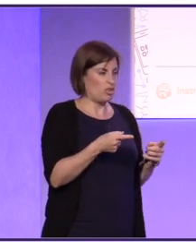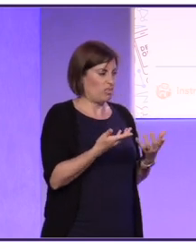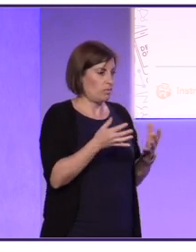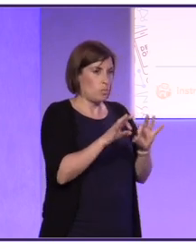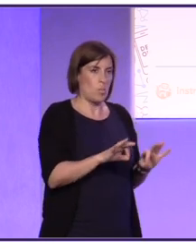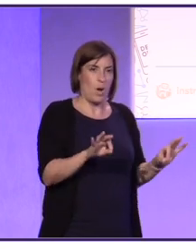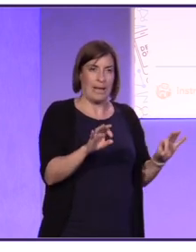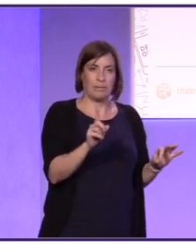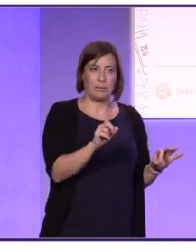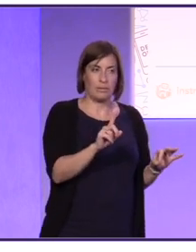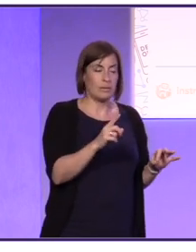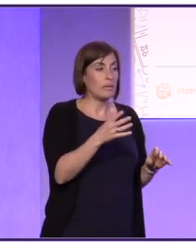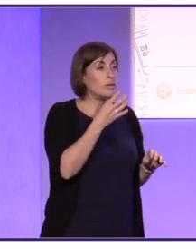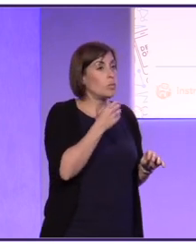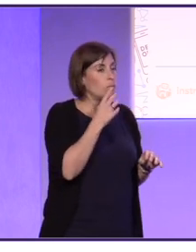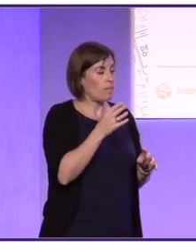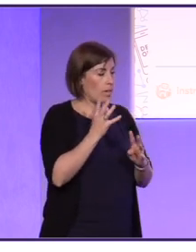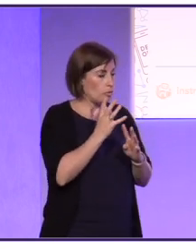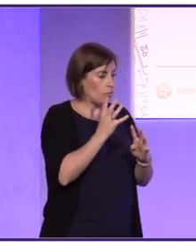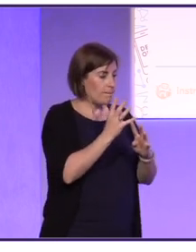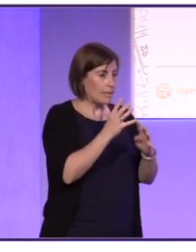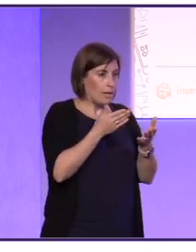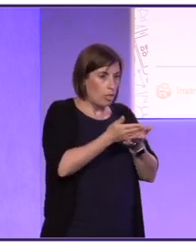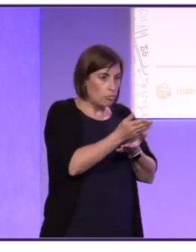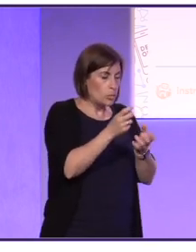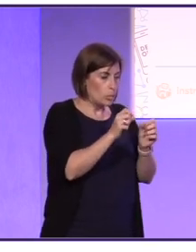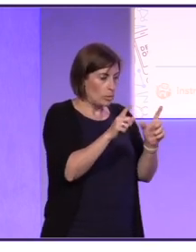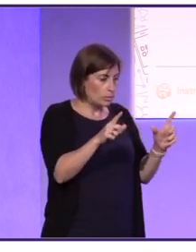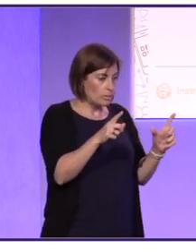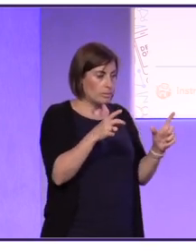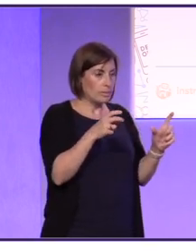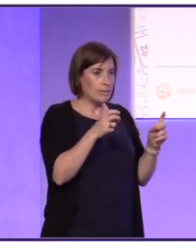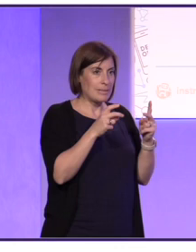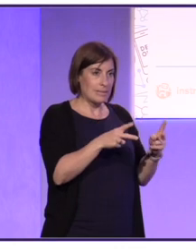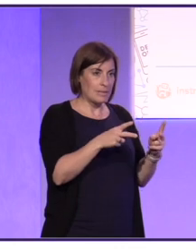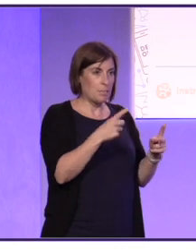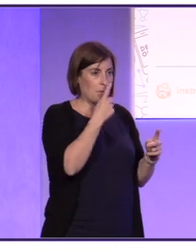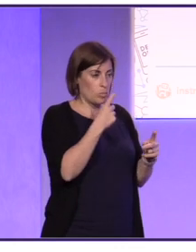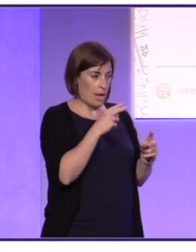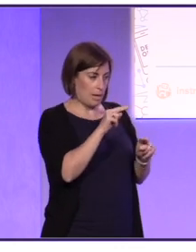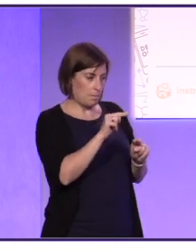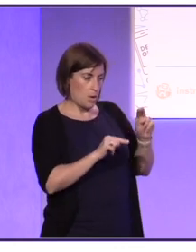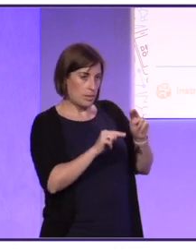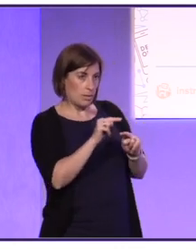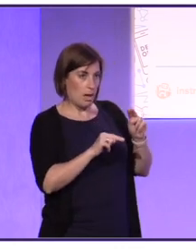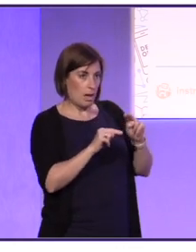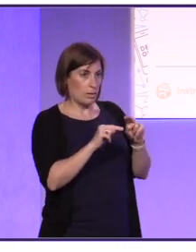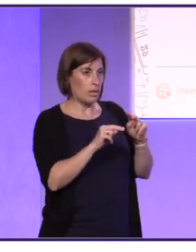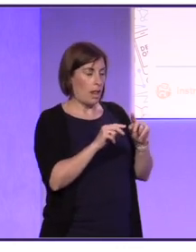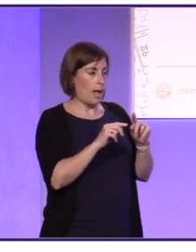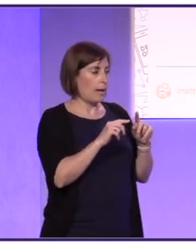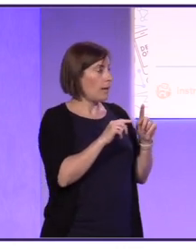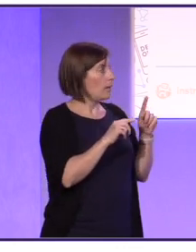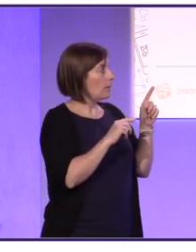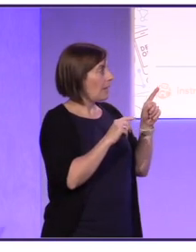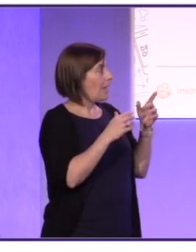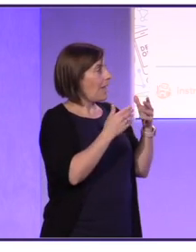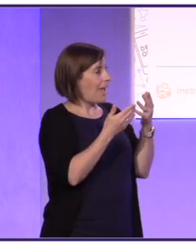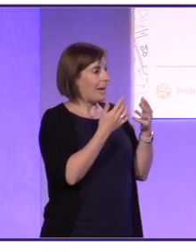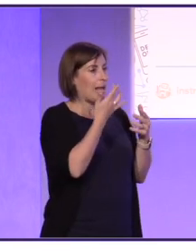monitor any traffic coming through the system, including the synthetic requests, and see any breakages.